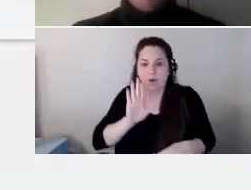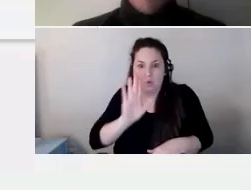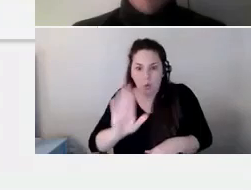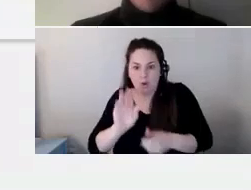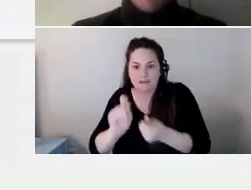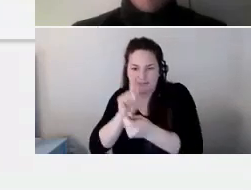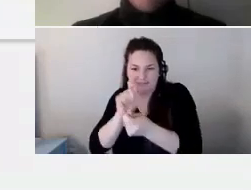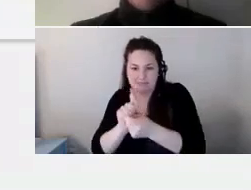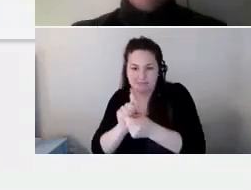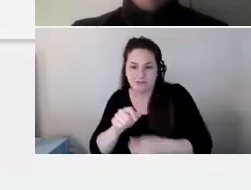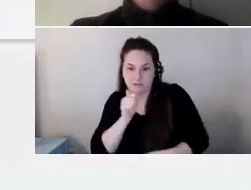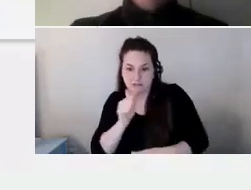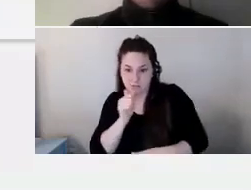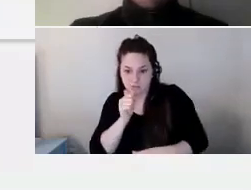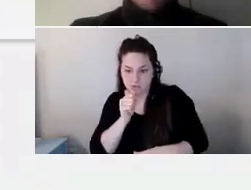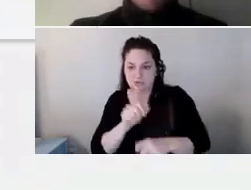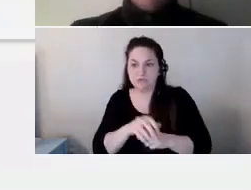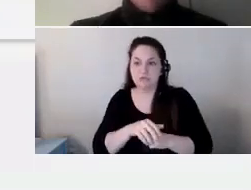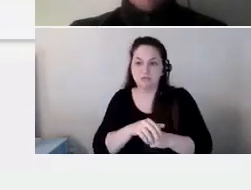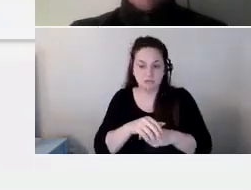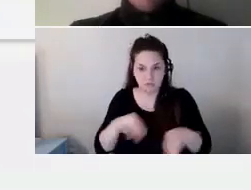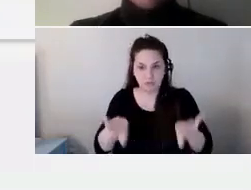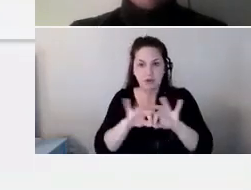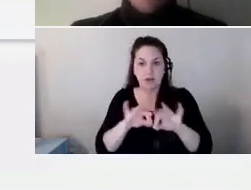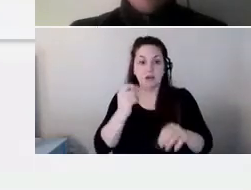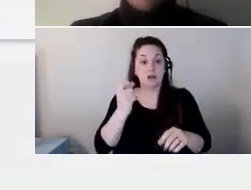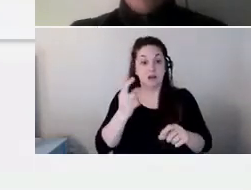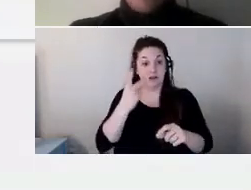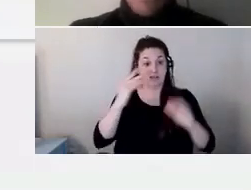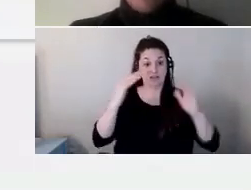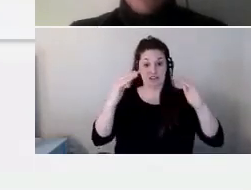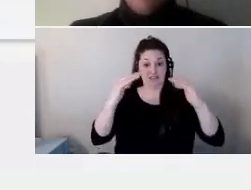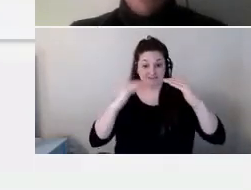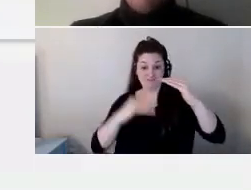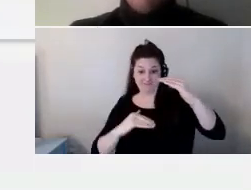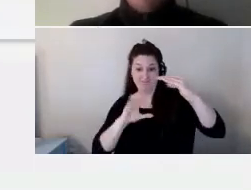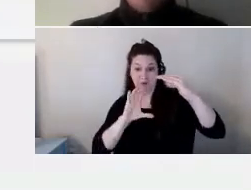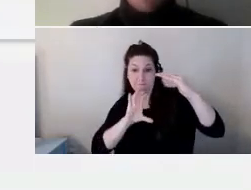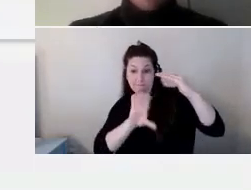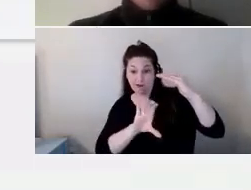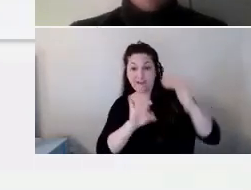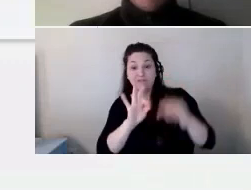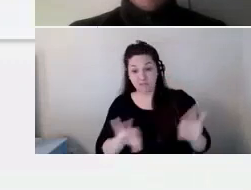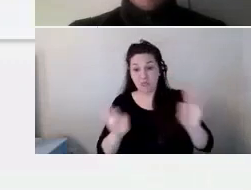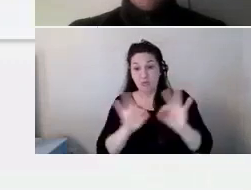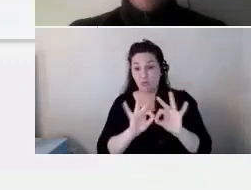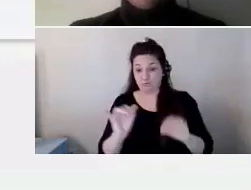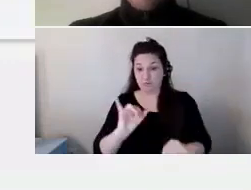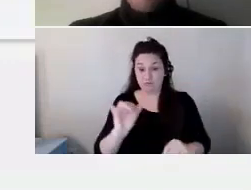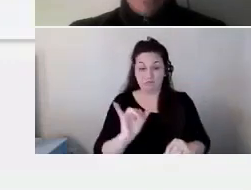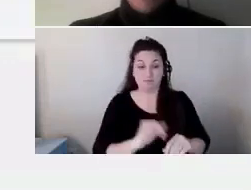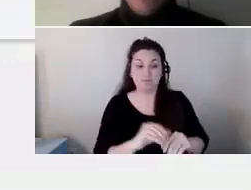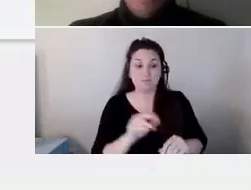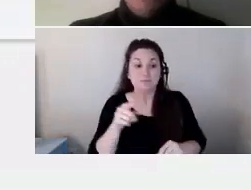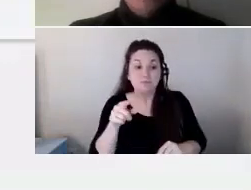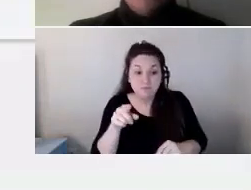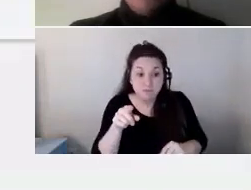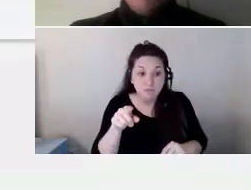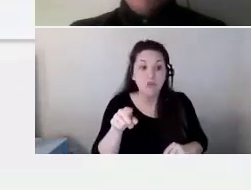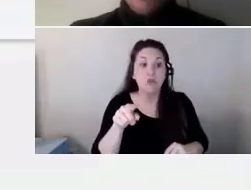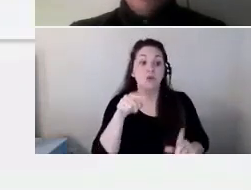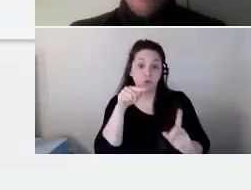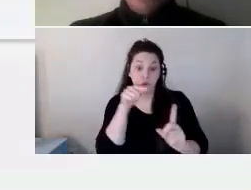password. Now, the paragraph beneath is actually quite important. You as the main